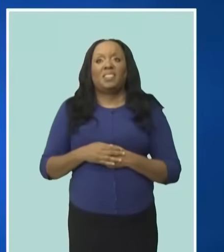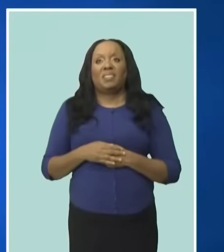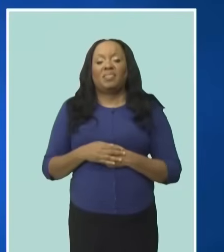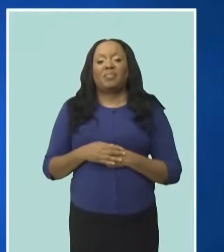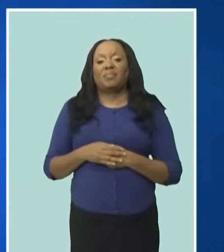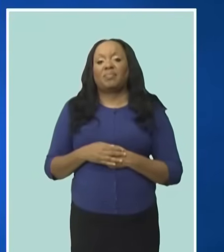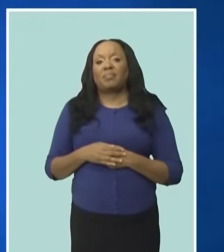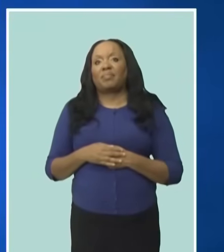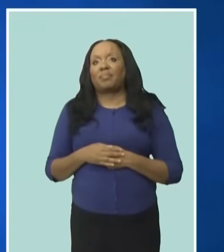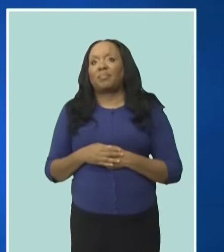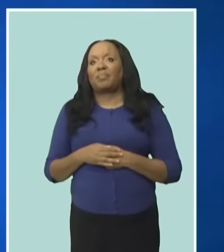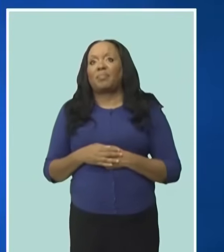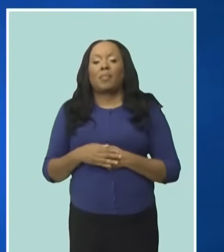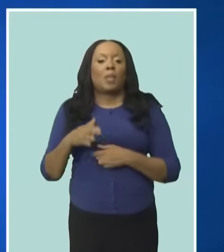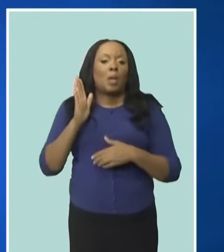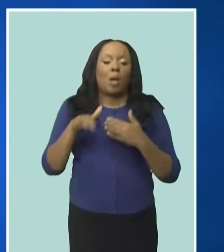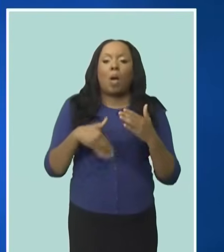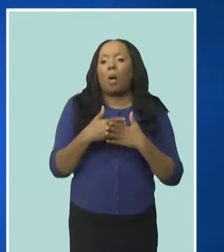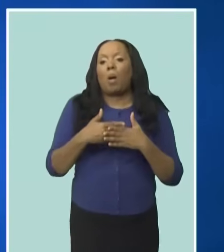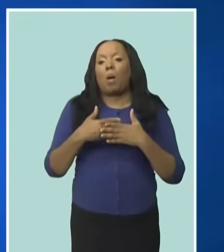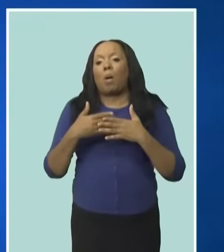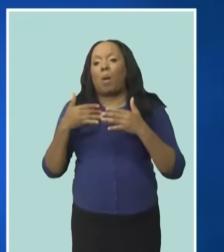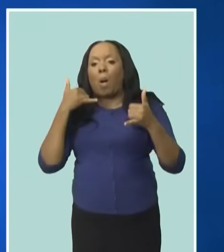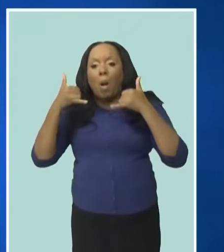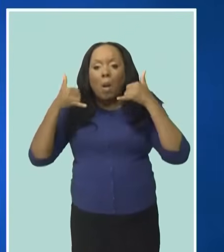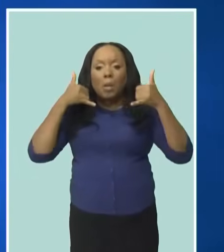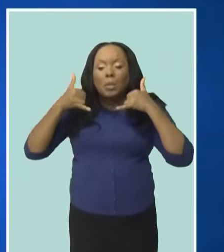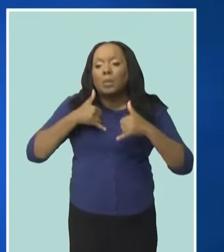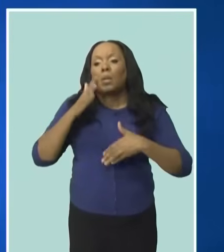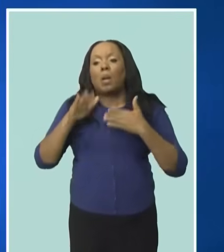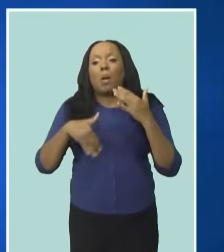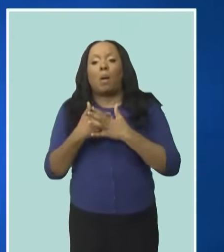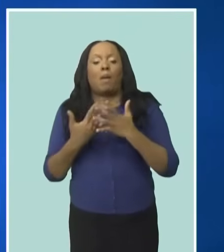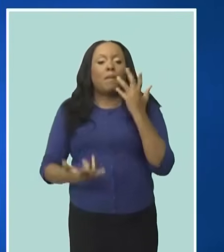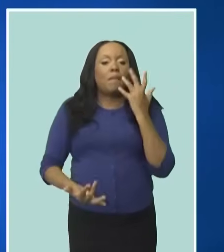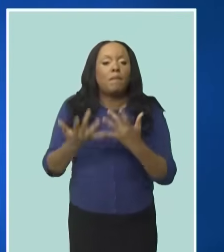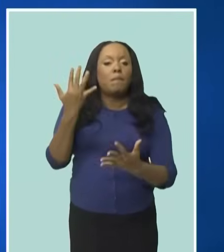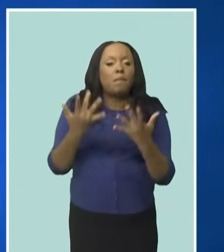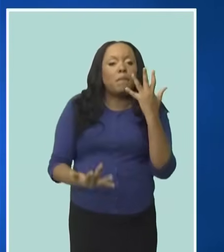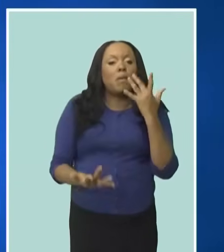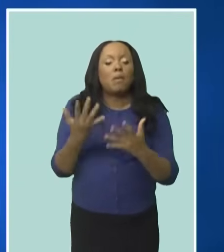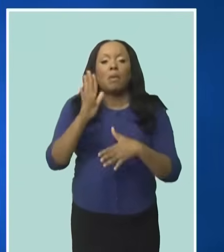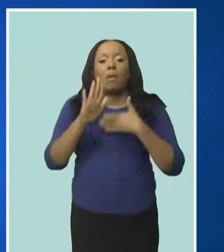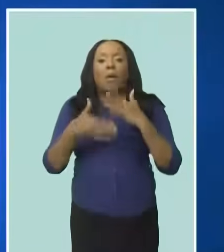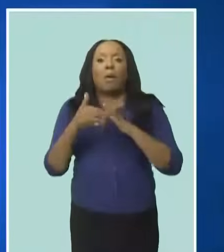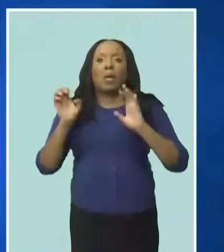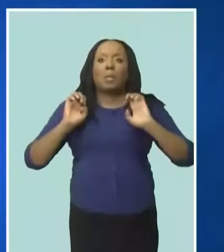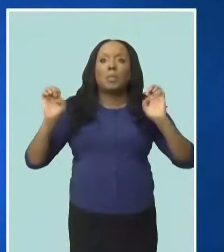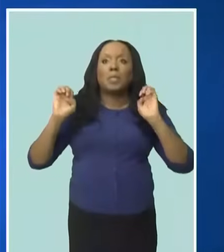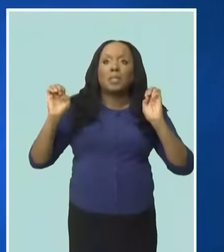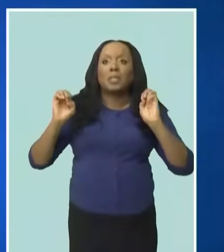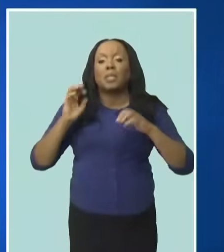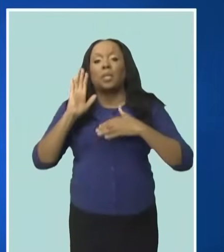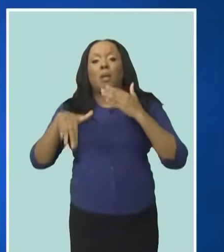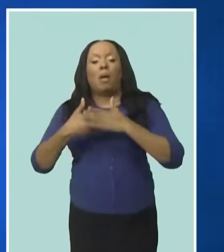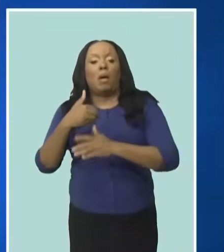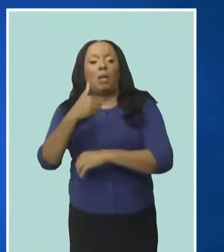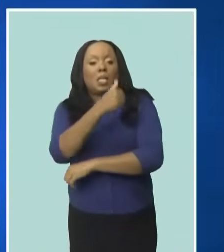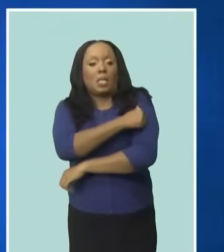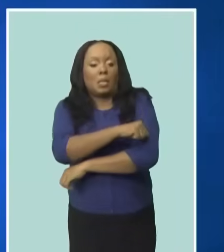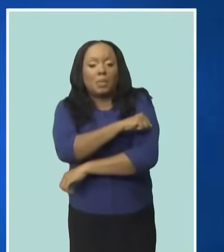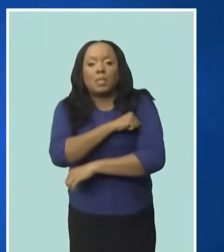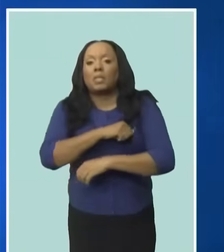call, every fire, every emergency faced by the Barbados Fire Service or the Emergency Ambulance Service is a test of courage and